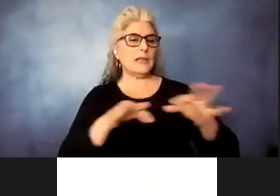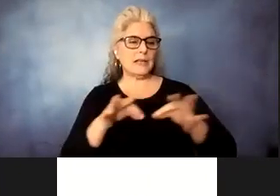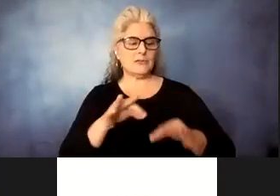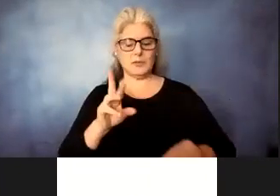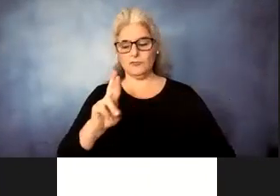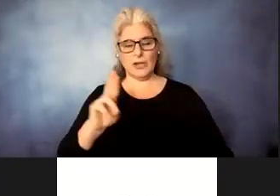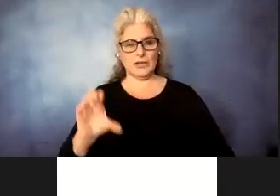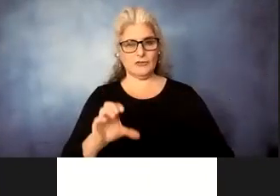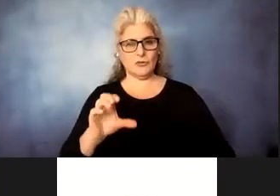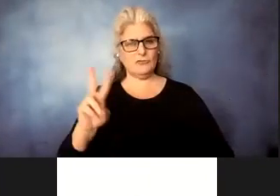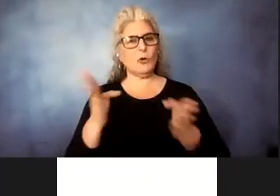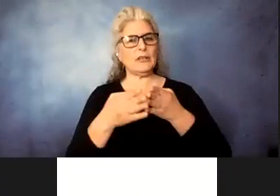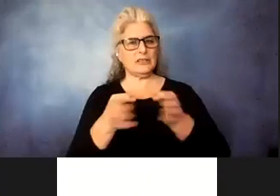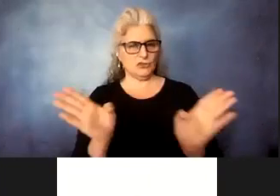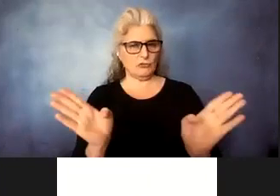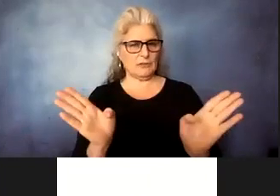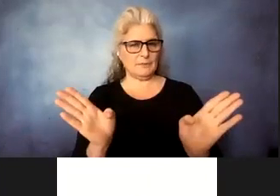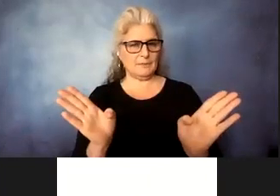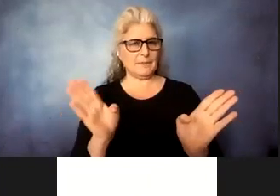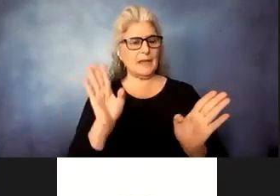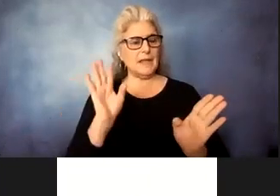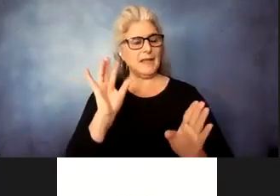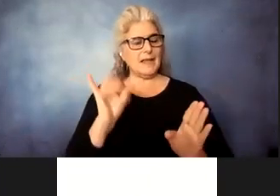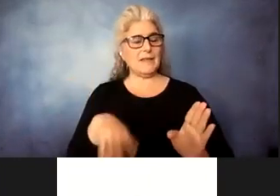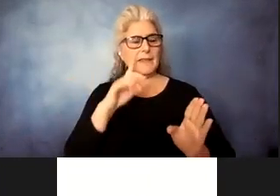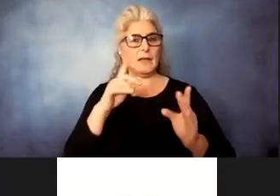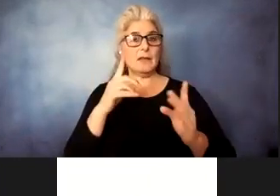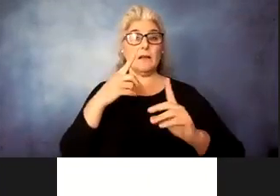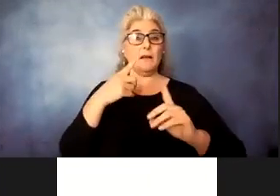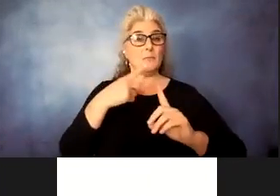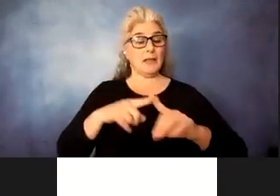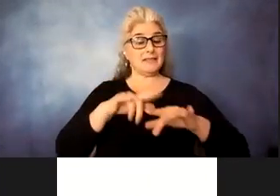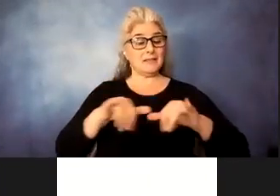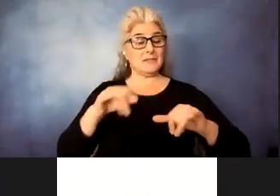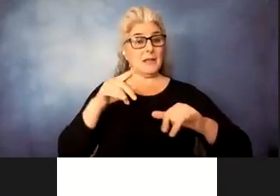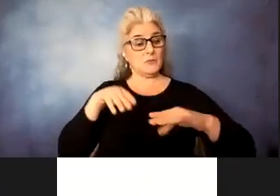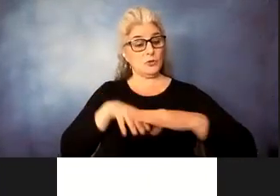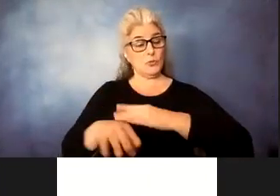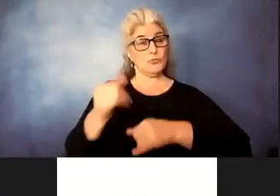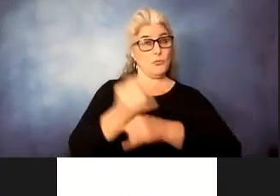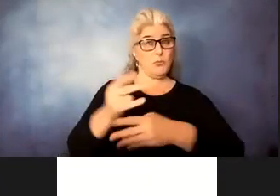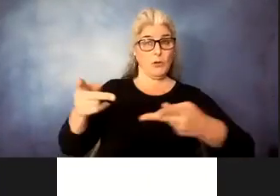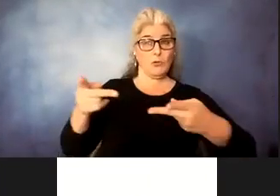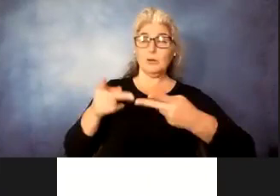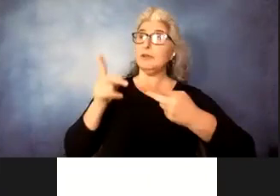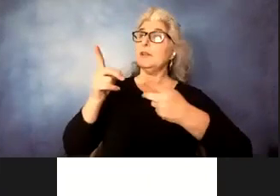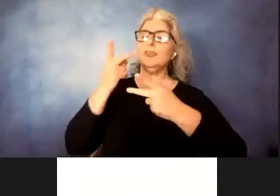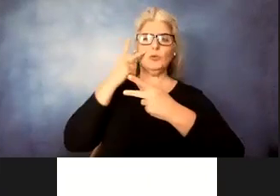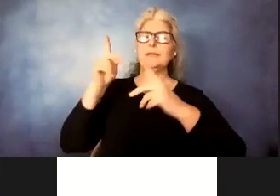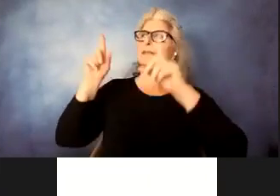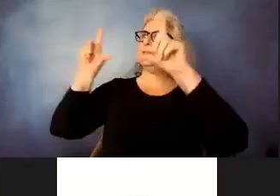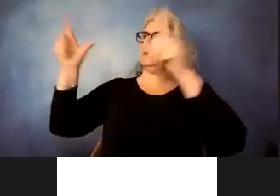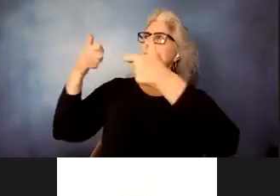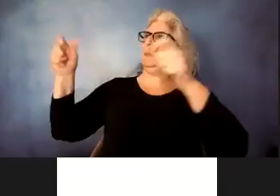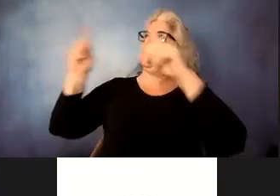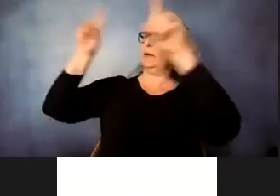at large. And again, that is going to be a big poster that is available. What is on your screen